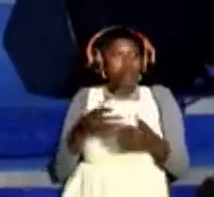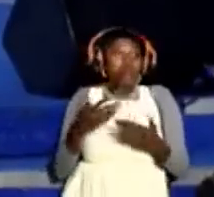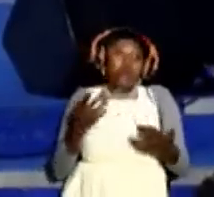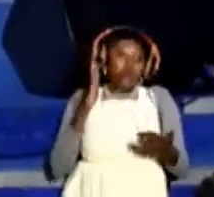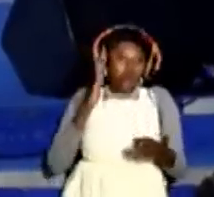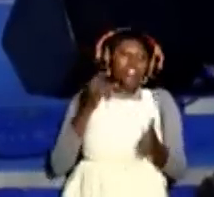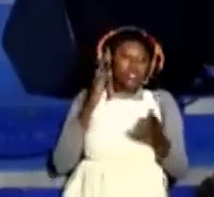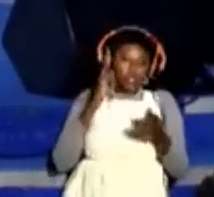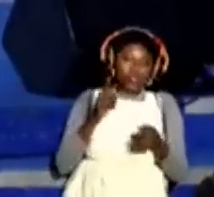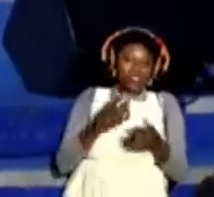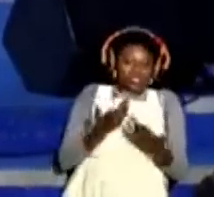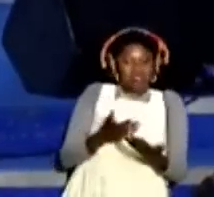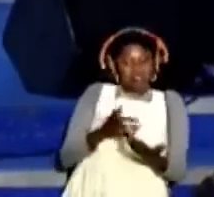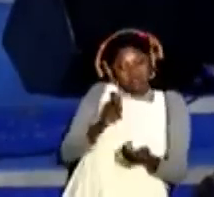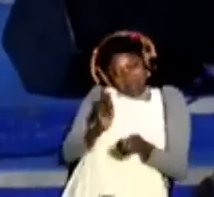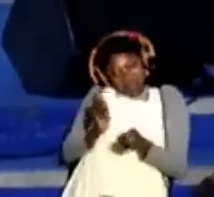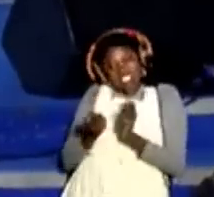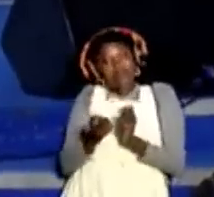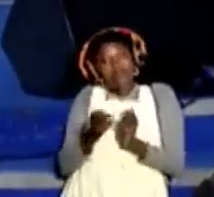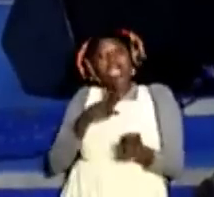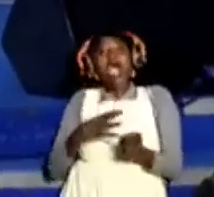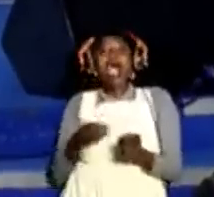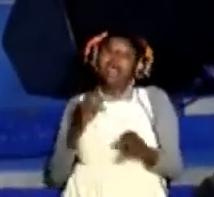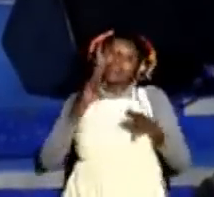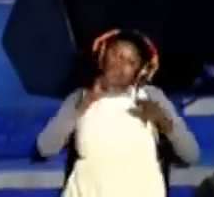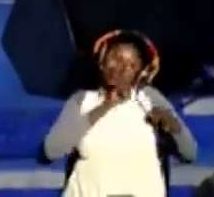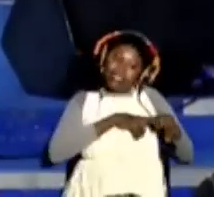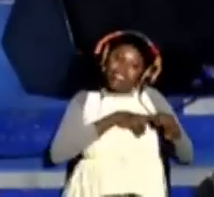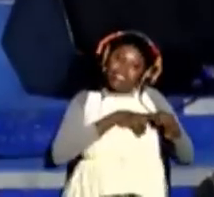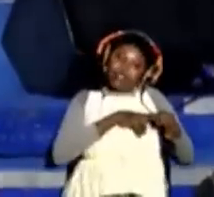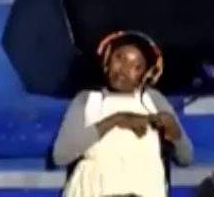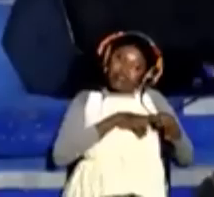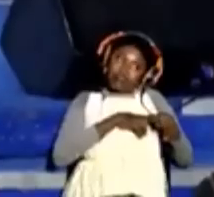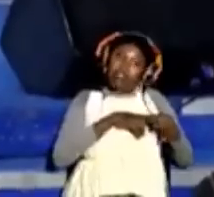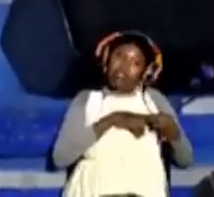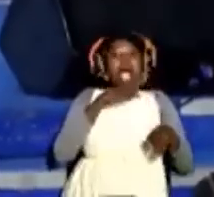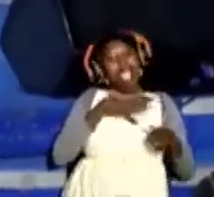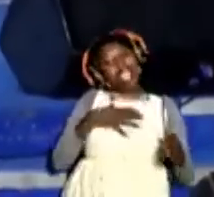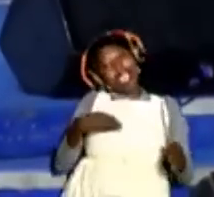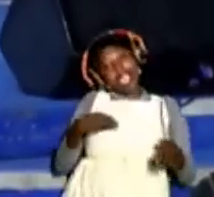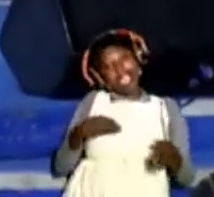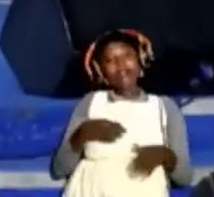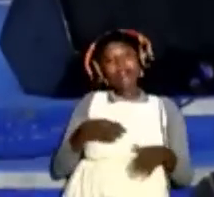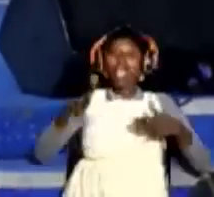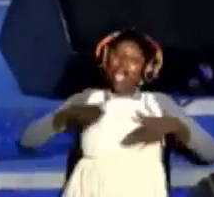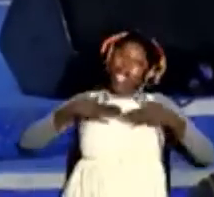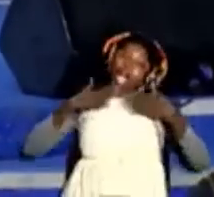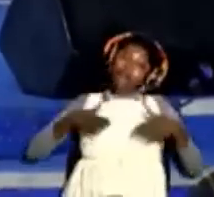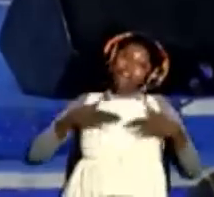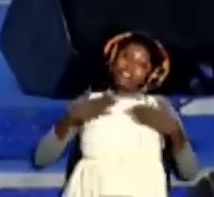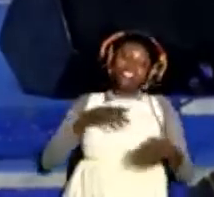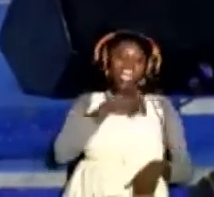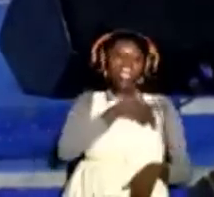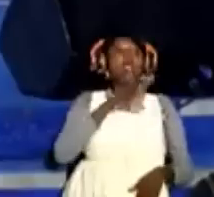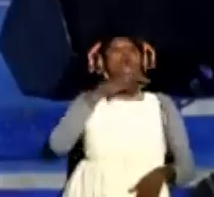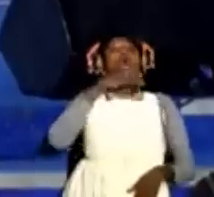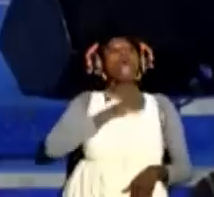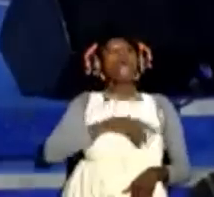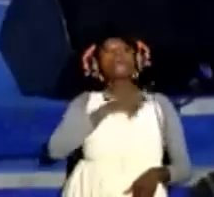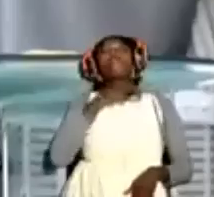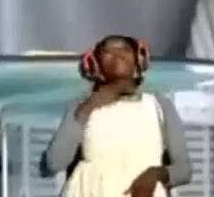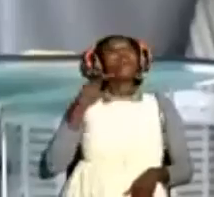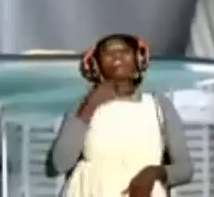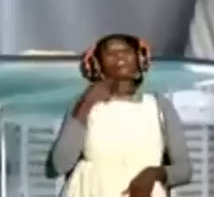have just retired and go and just sit down, and they'll be happy to say, yes, these old-fashioned